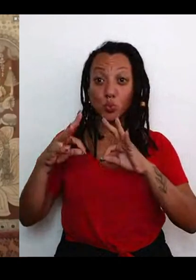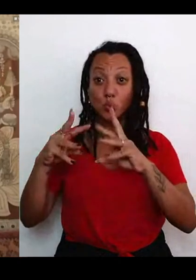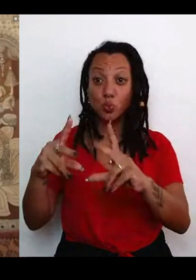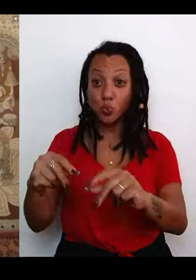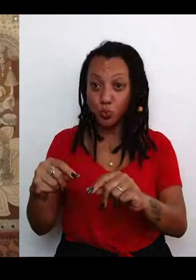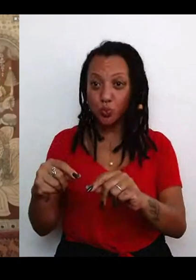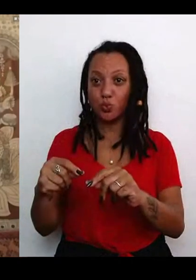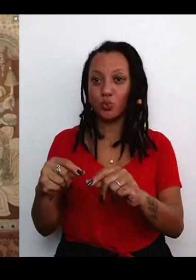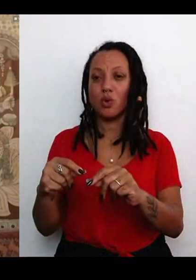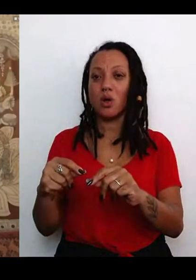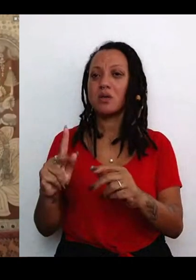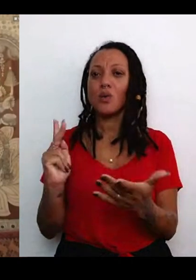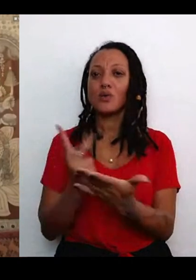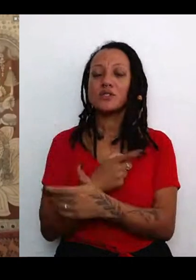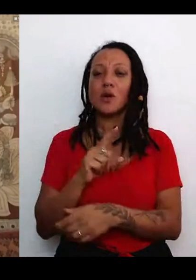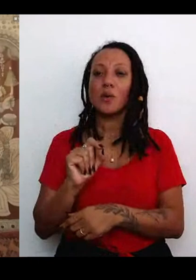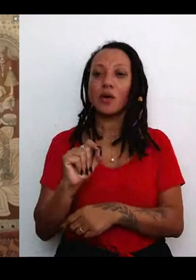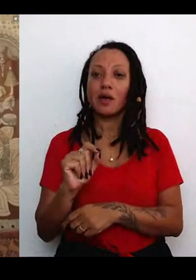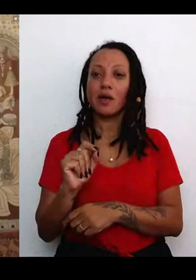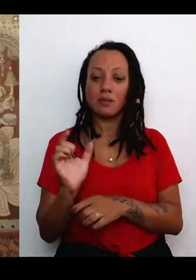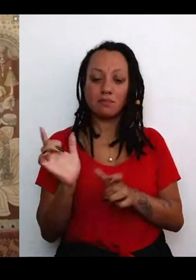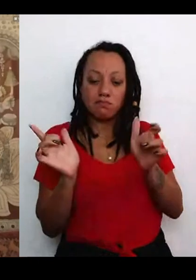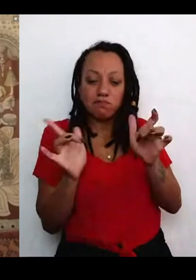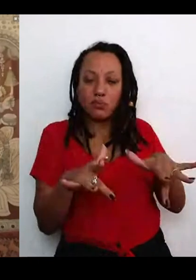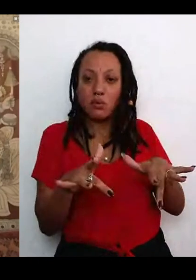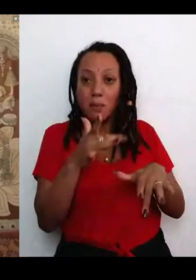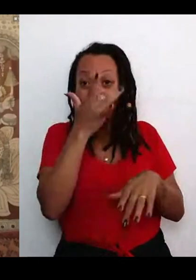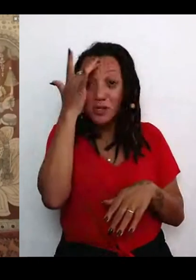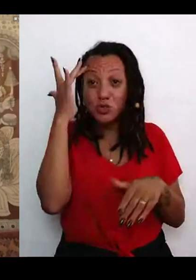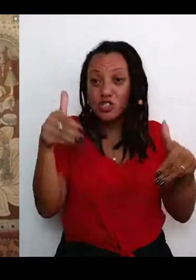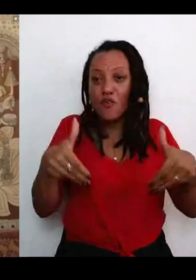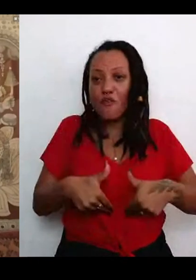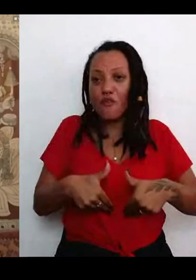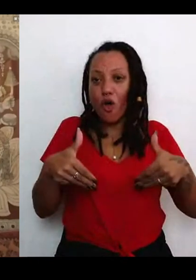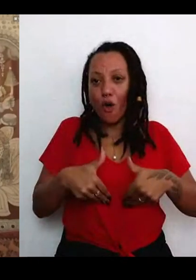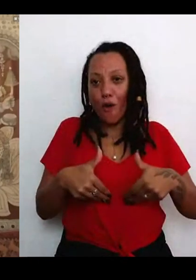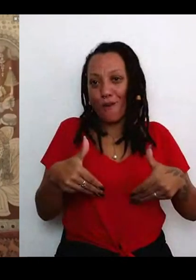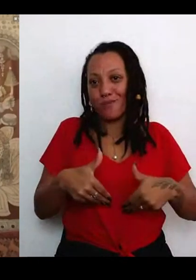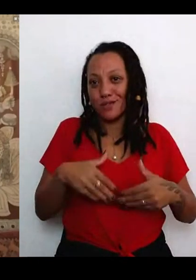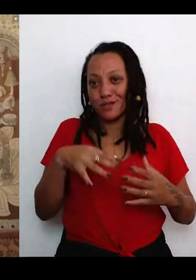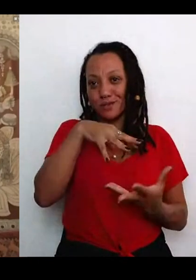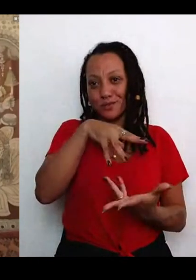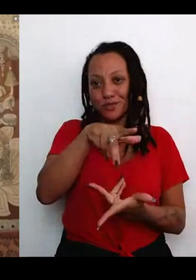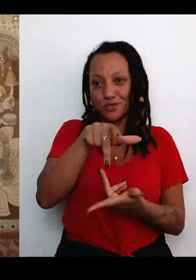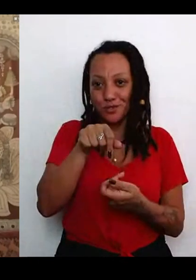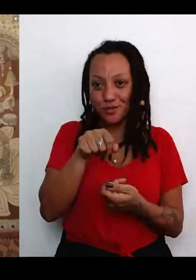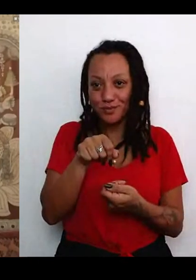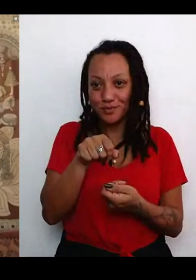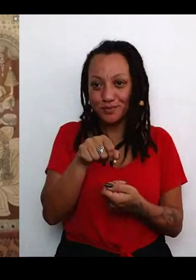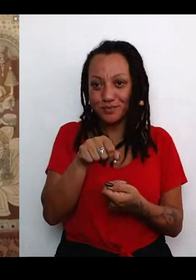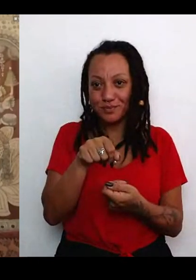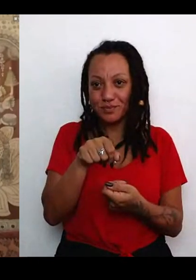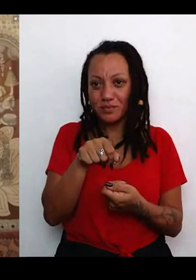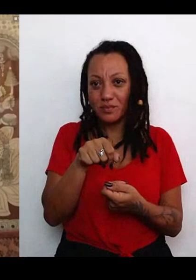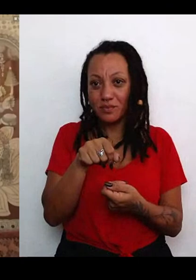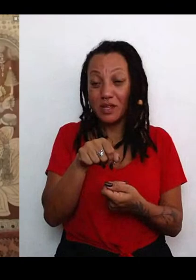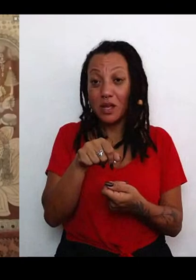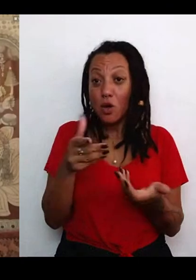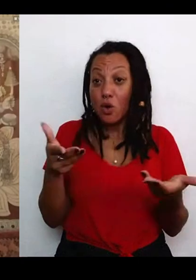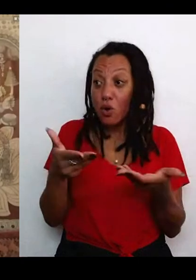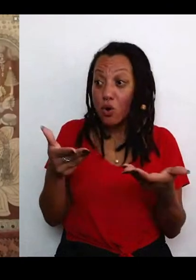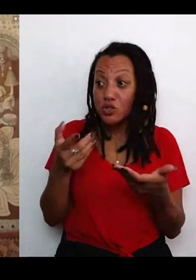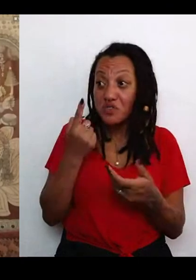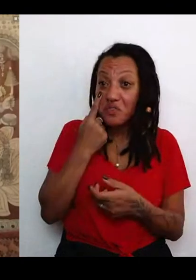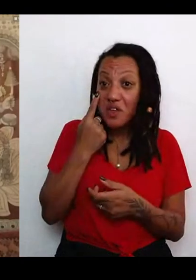we are now witnessing zero liability and zero responsibility corporations with new uh vocabulary like Net Zero